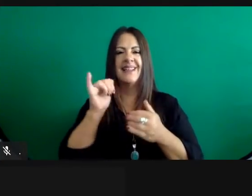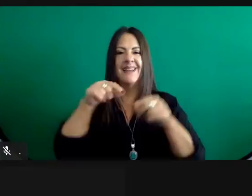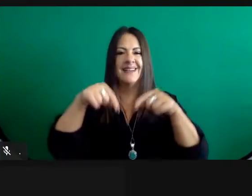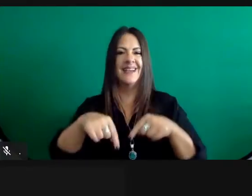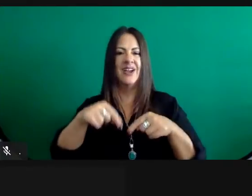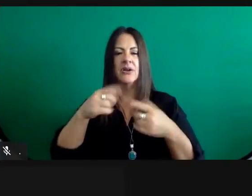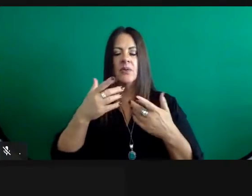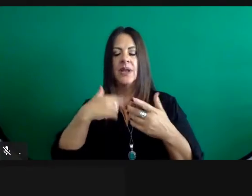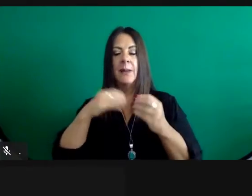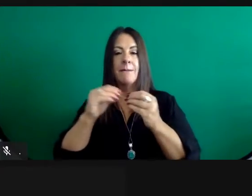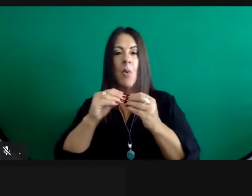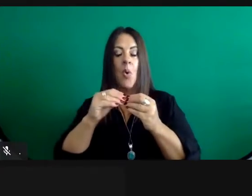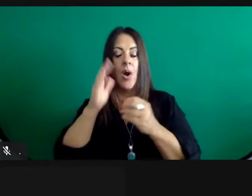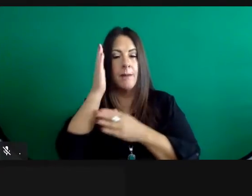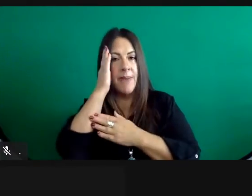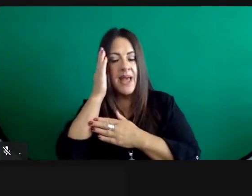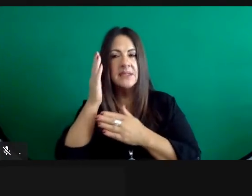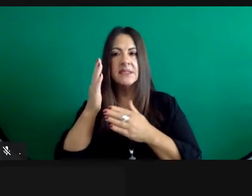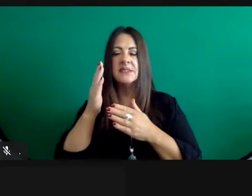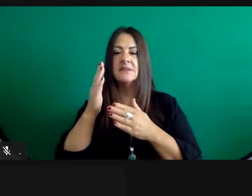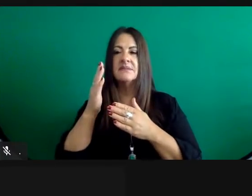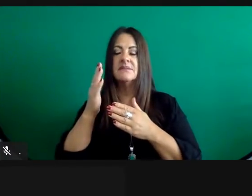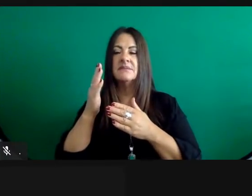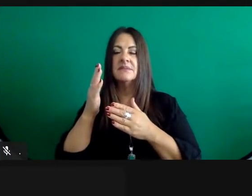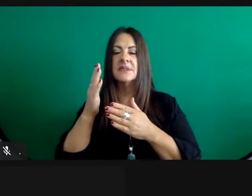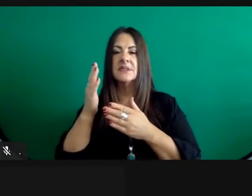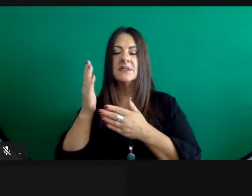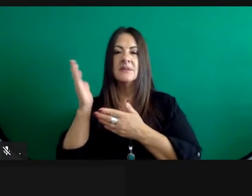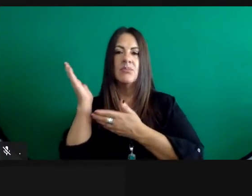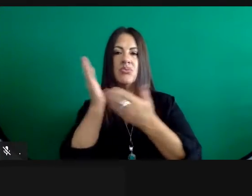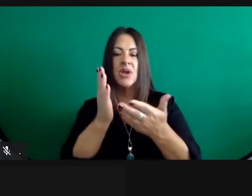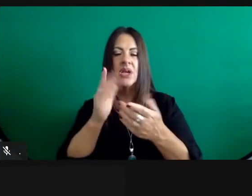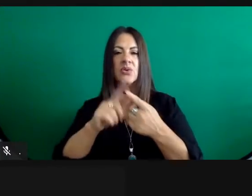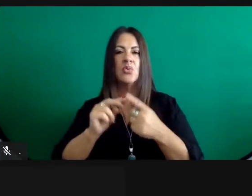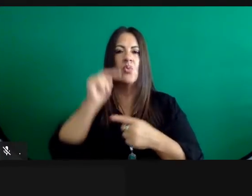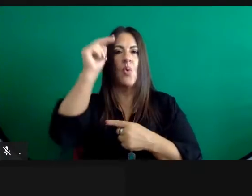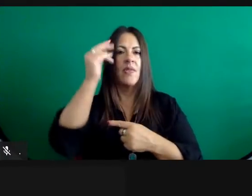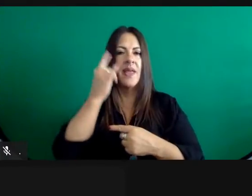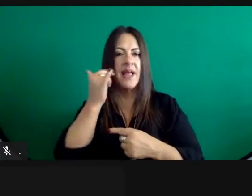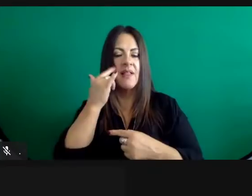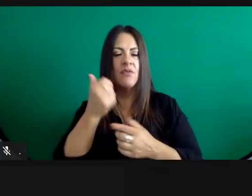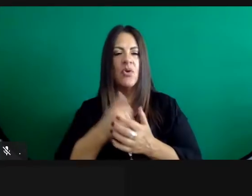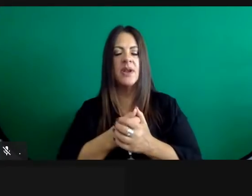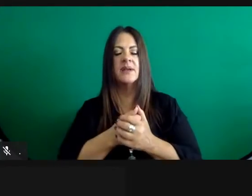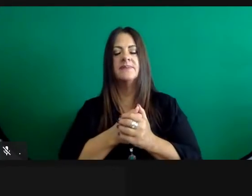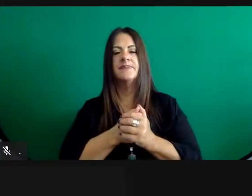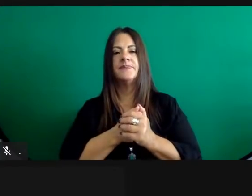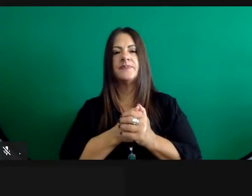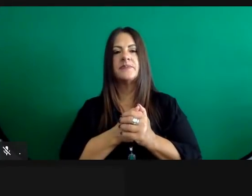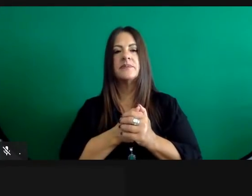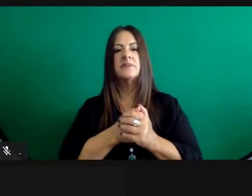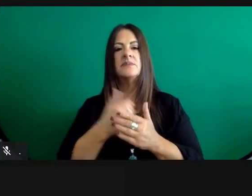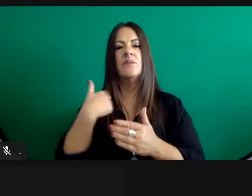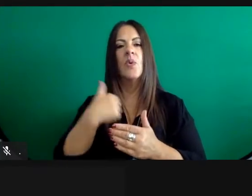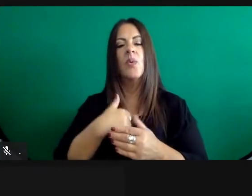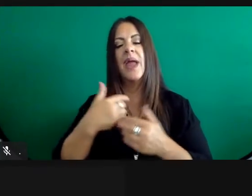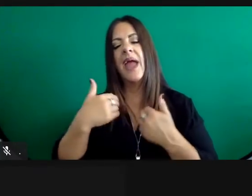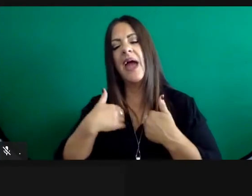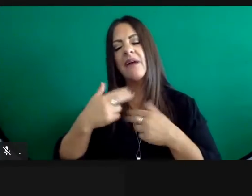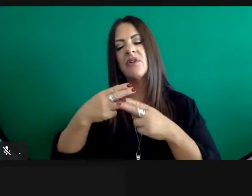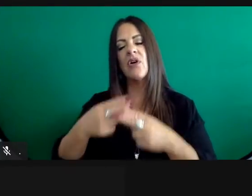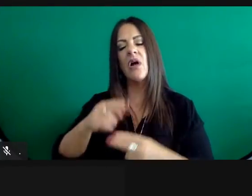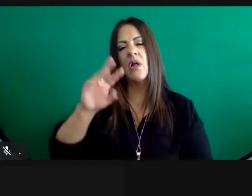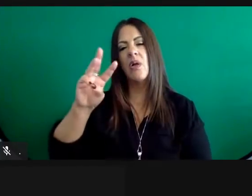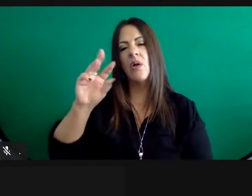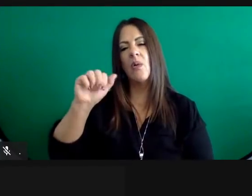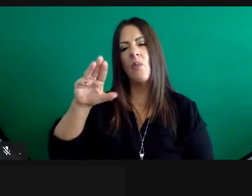Northern California. Those are being moved from what we talk about warm status to activated status in order to